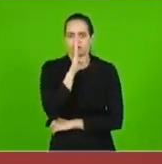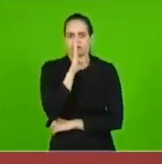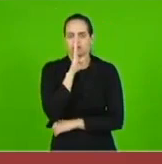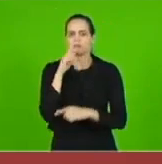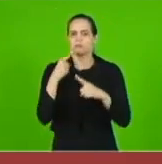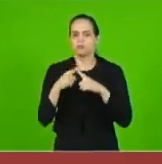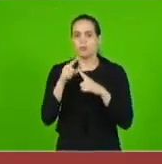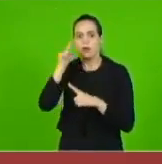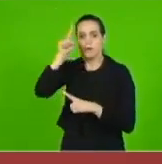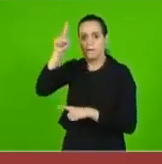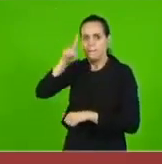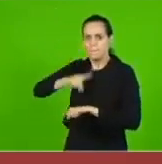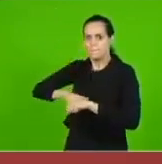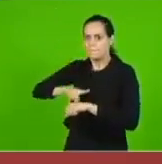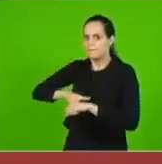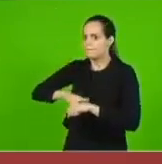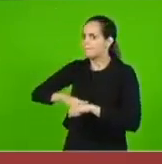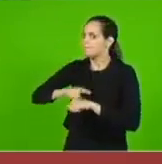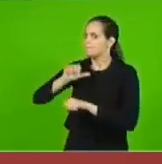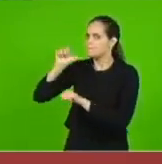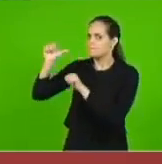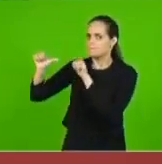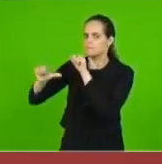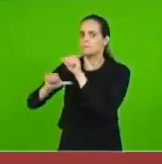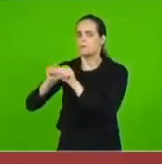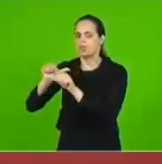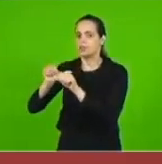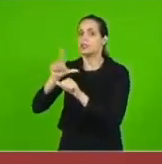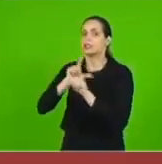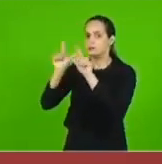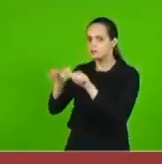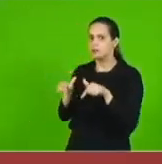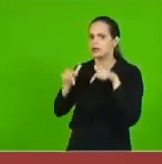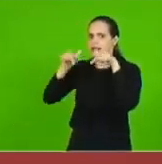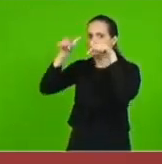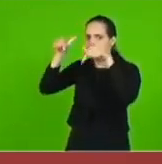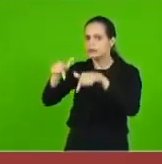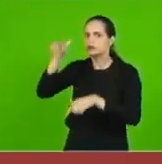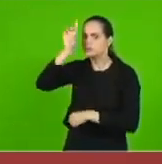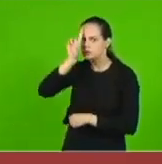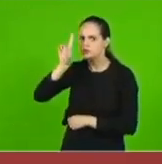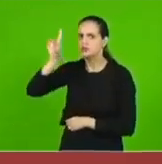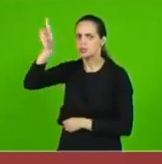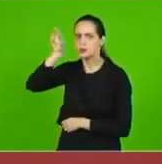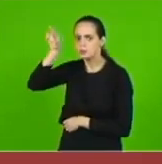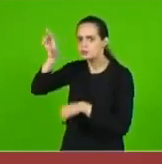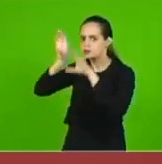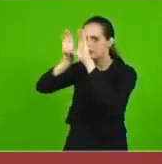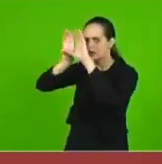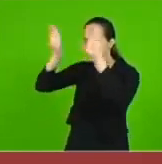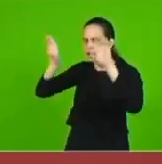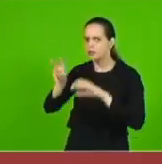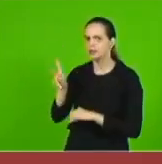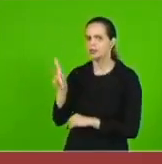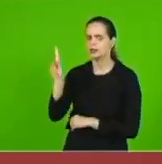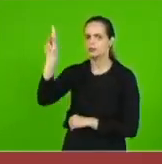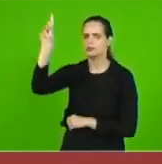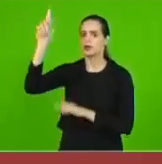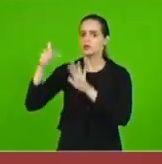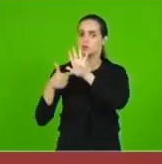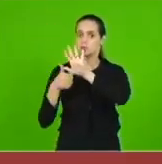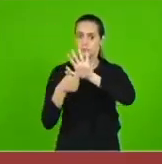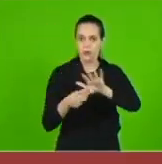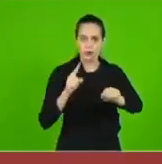stops before a change. It is a moment of the divine intervention. It is extended to